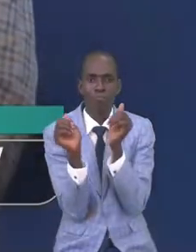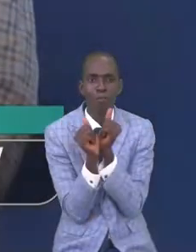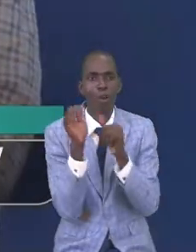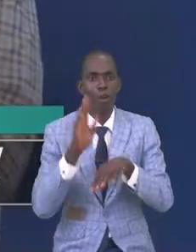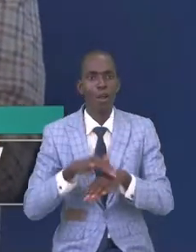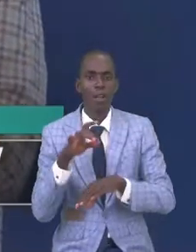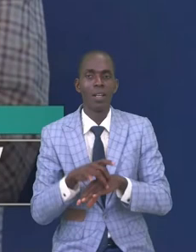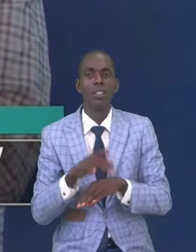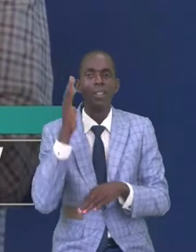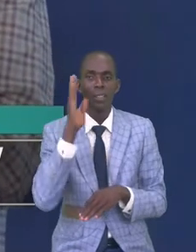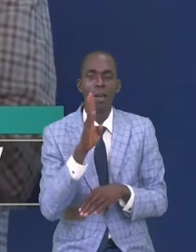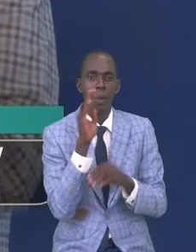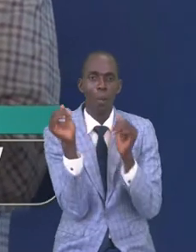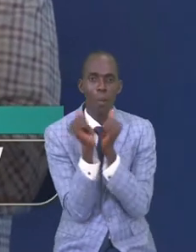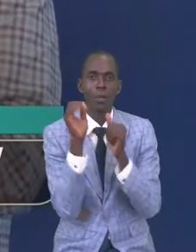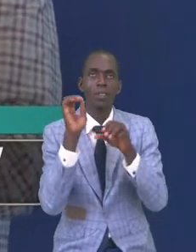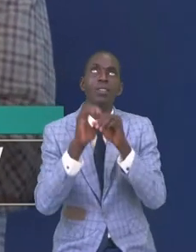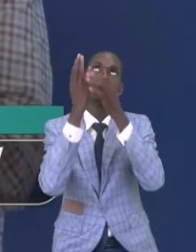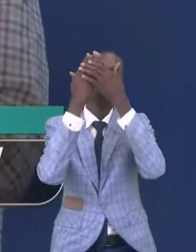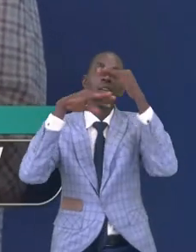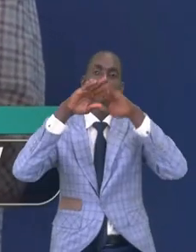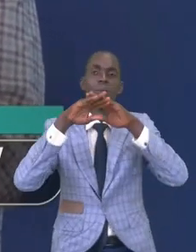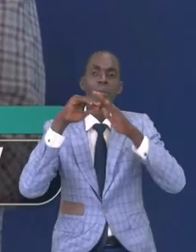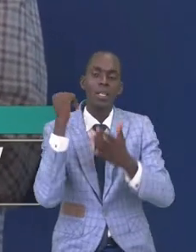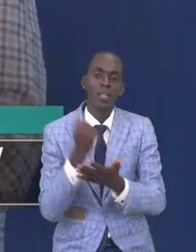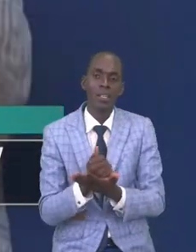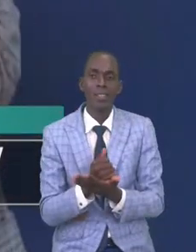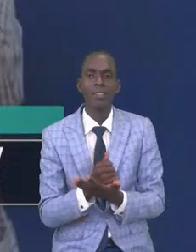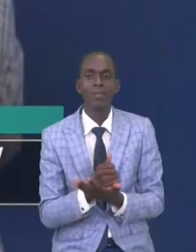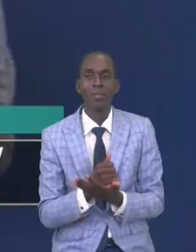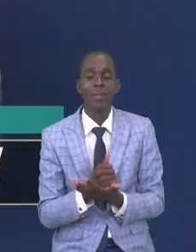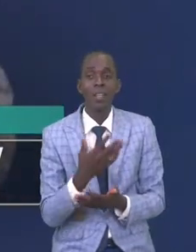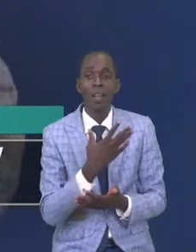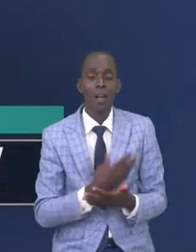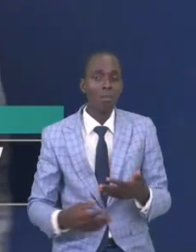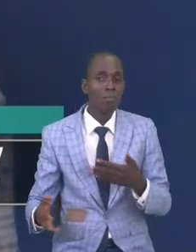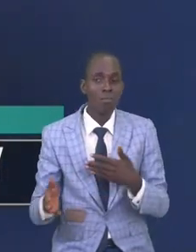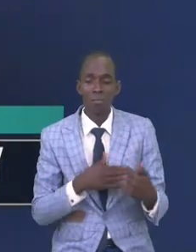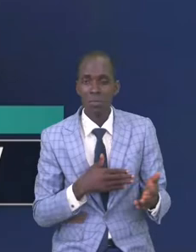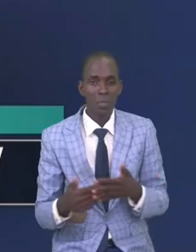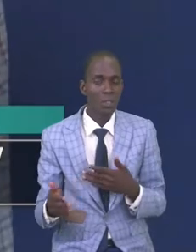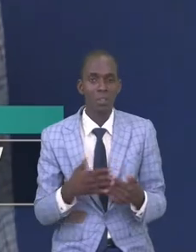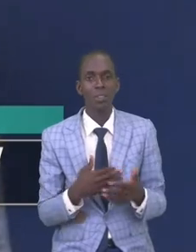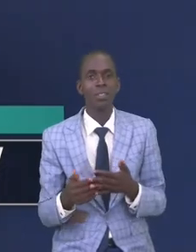earth shall be bound in heaven. And